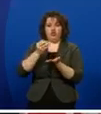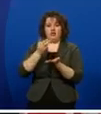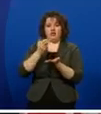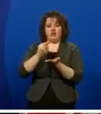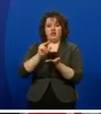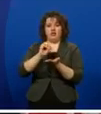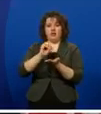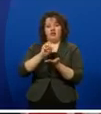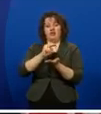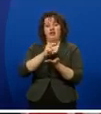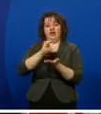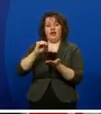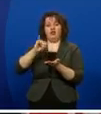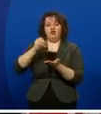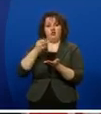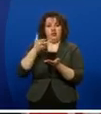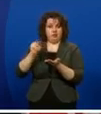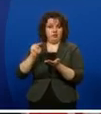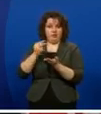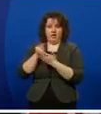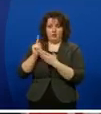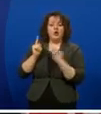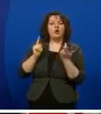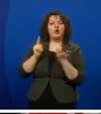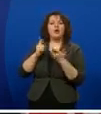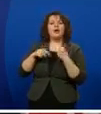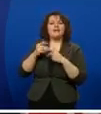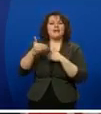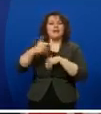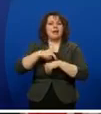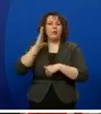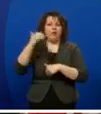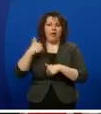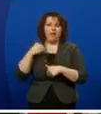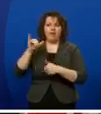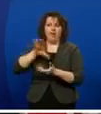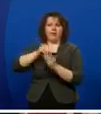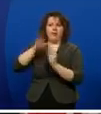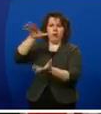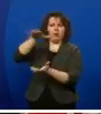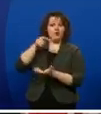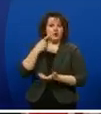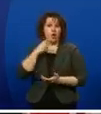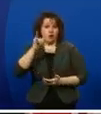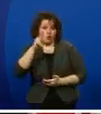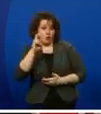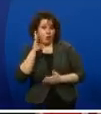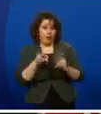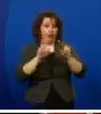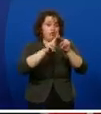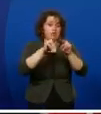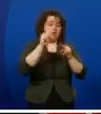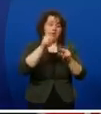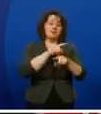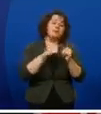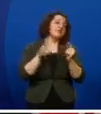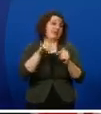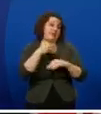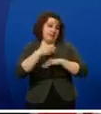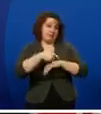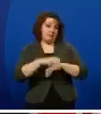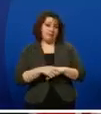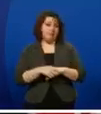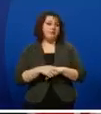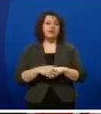you anticipate the next time the state will have this many doses coming in? You mentioned June as a ramping up. Yeah. Is that going to be the next time? Well, so we're